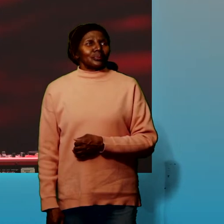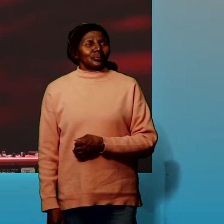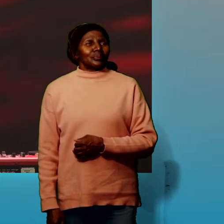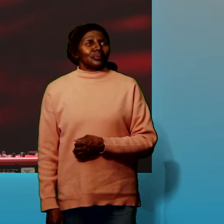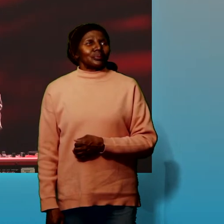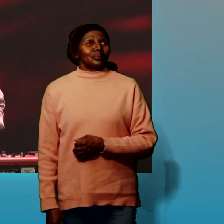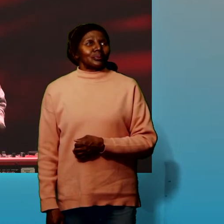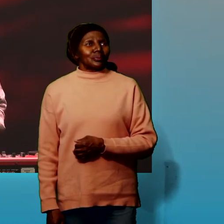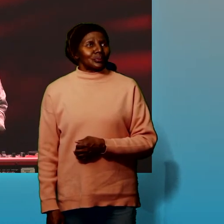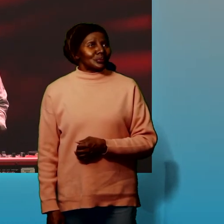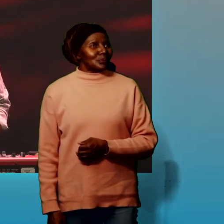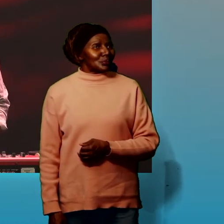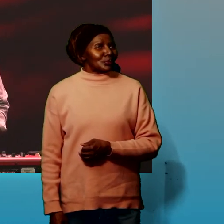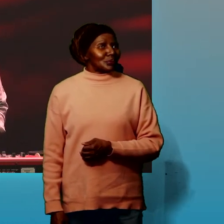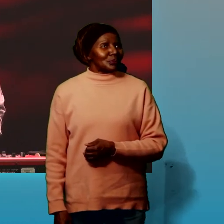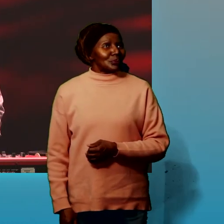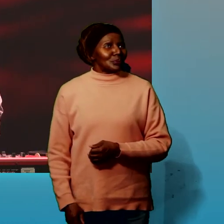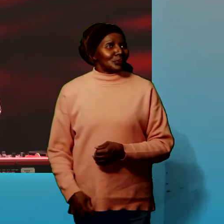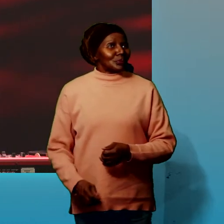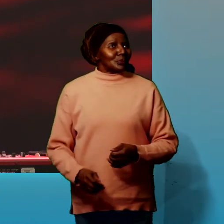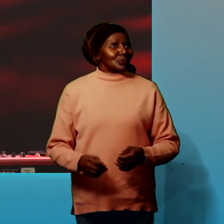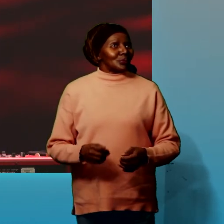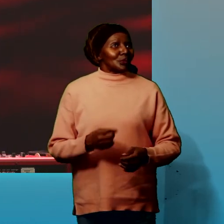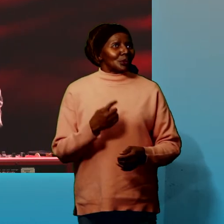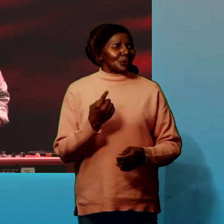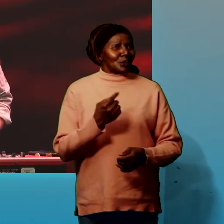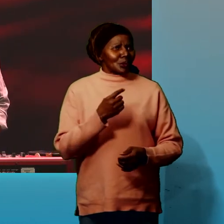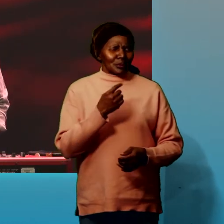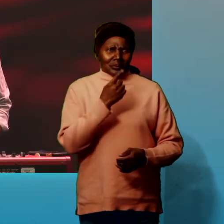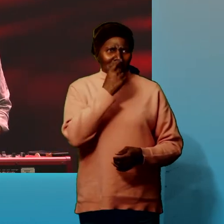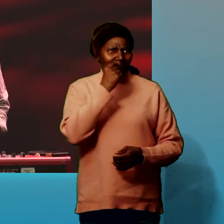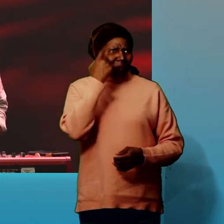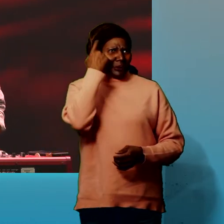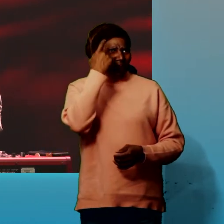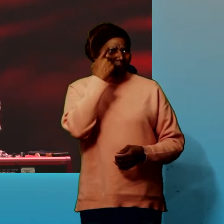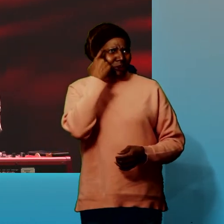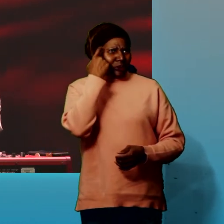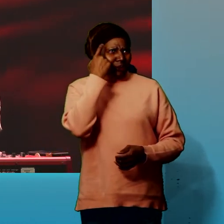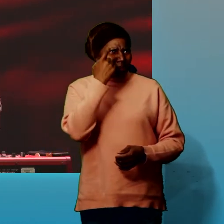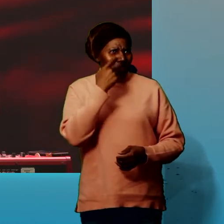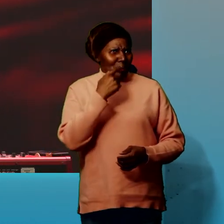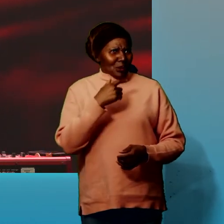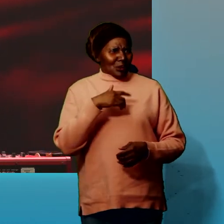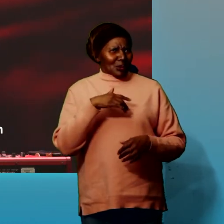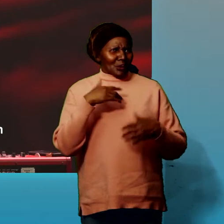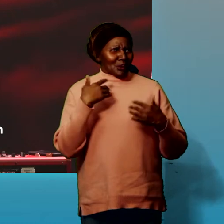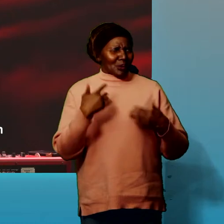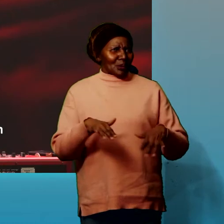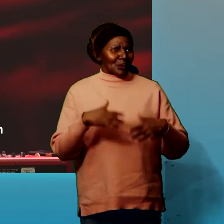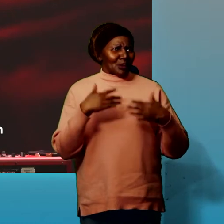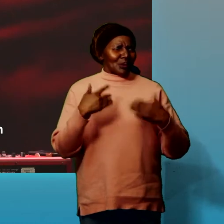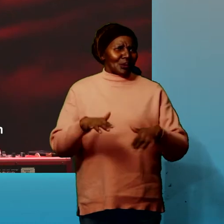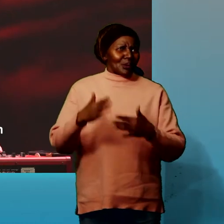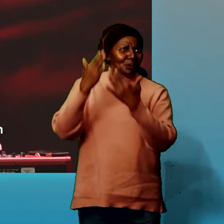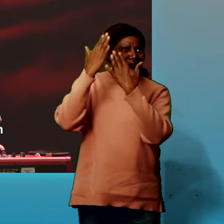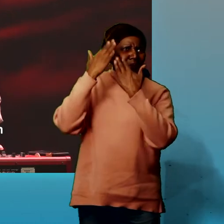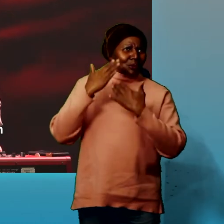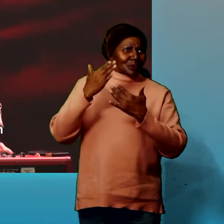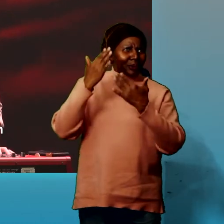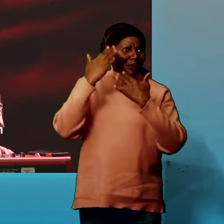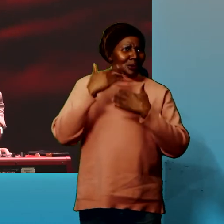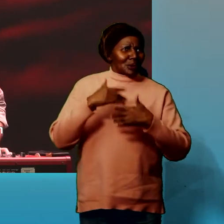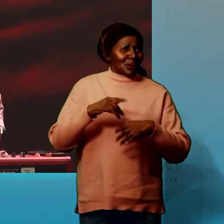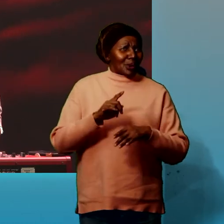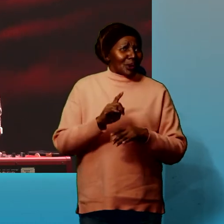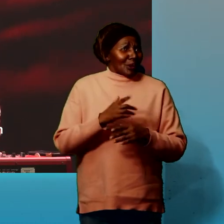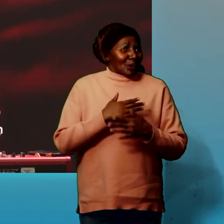hope. Who could imagine so great a mercy? What heart